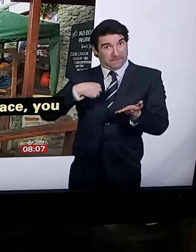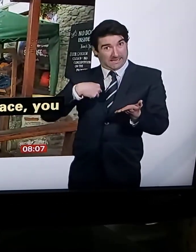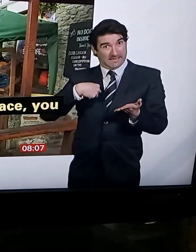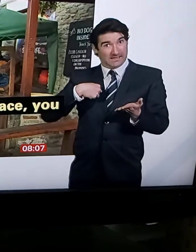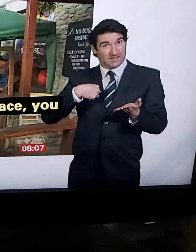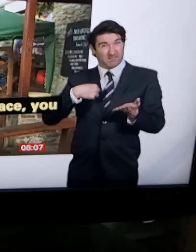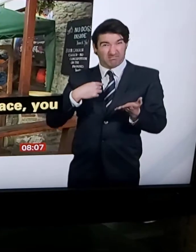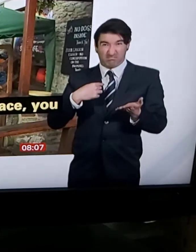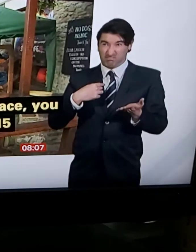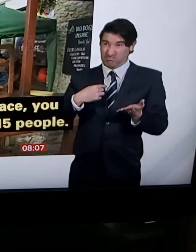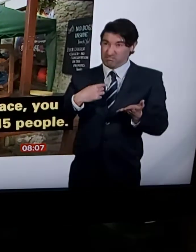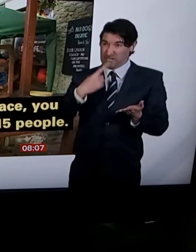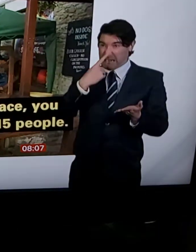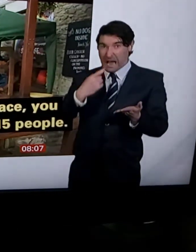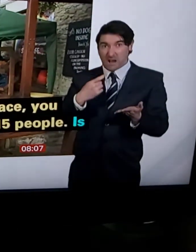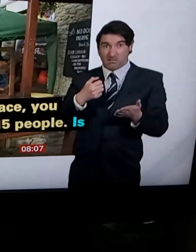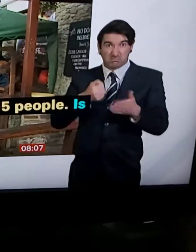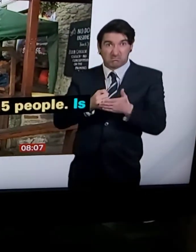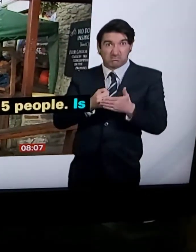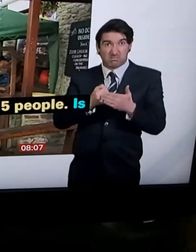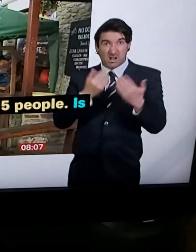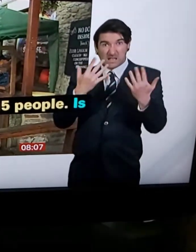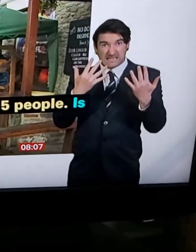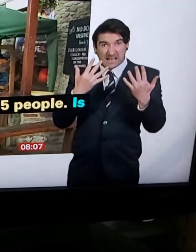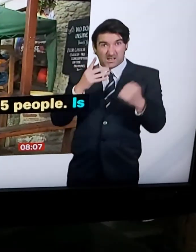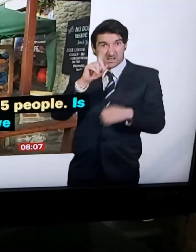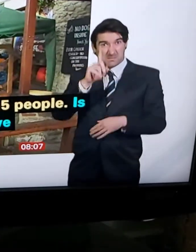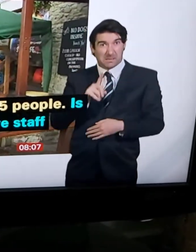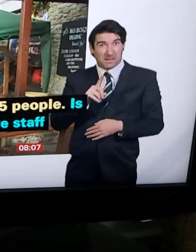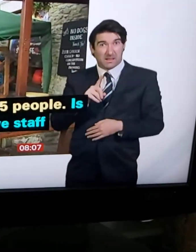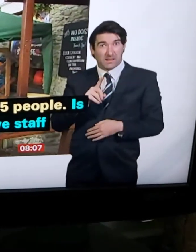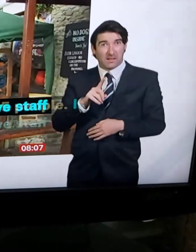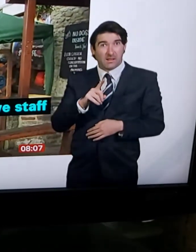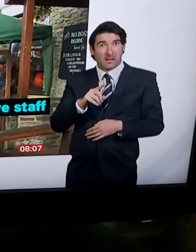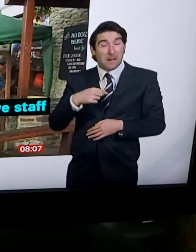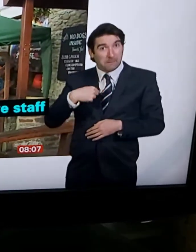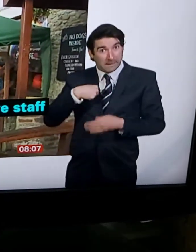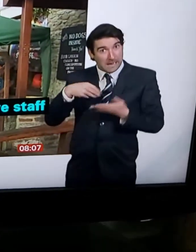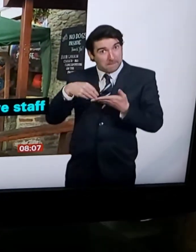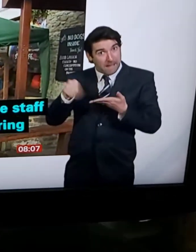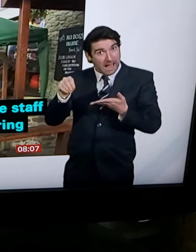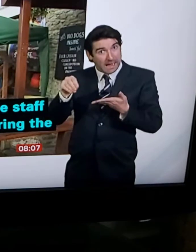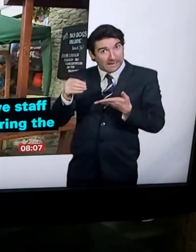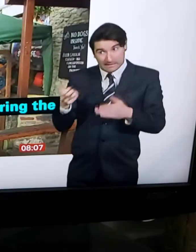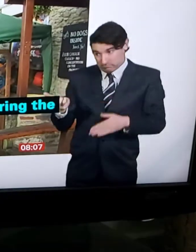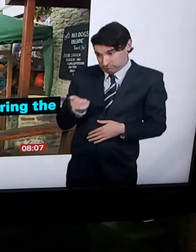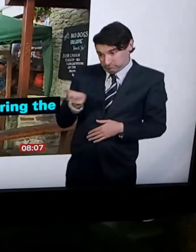And I've got start thinking, know, a the and I've got to start thinking about that. I don't